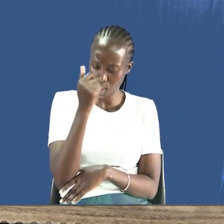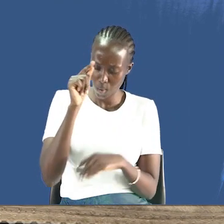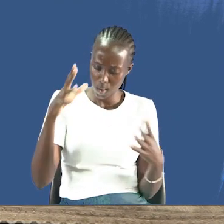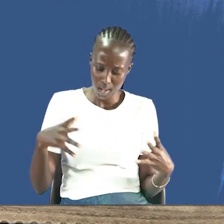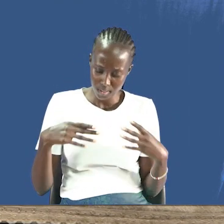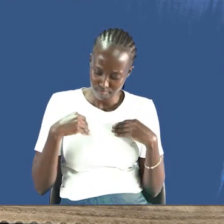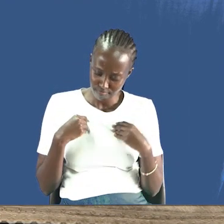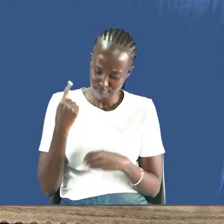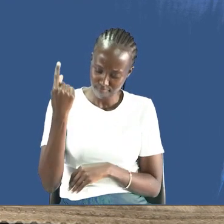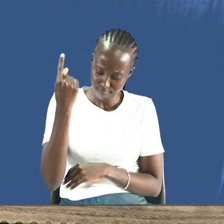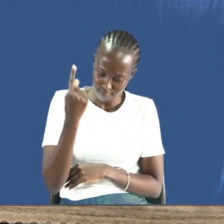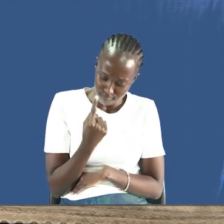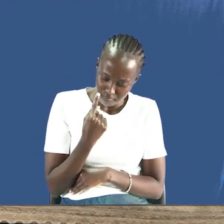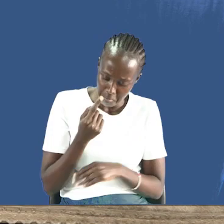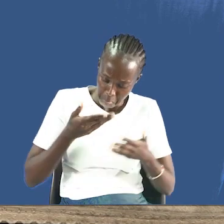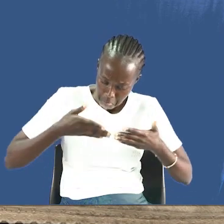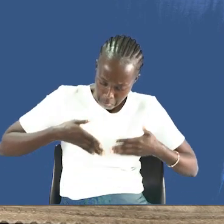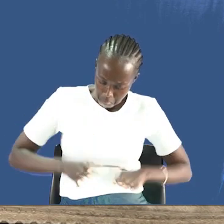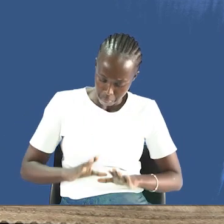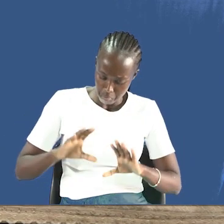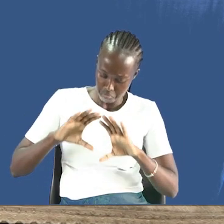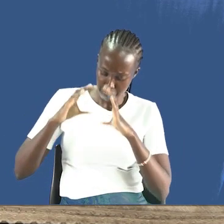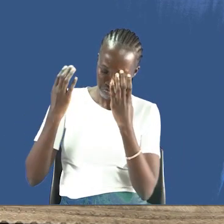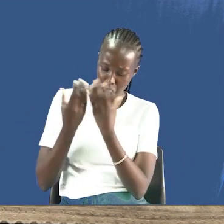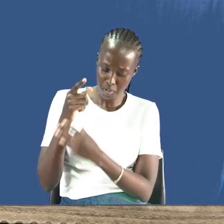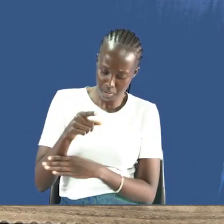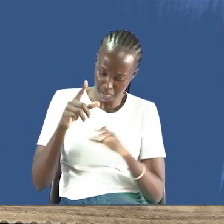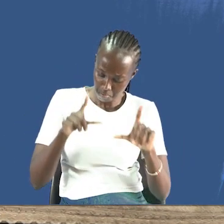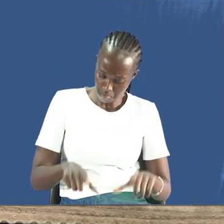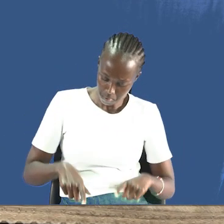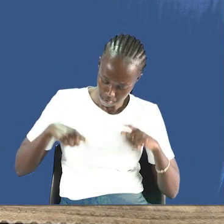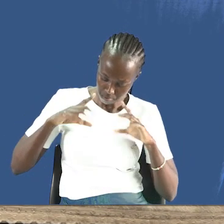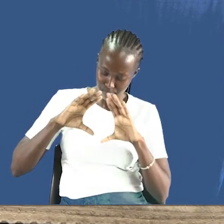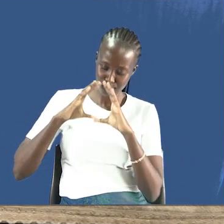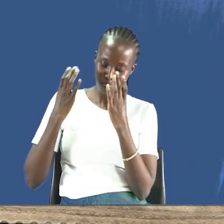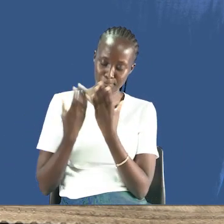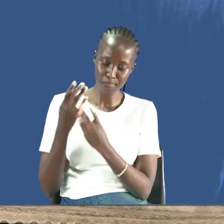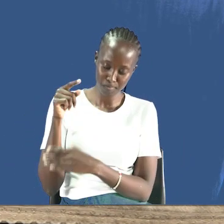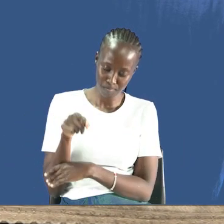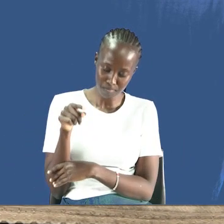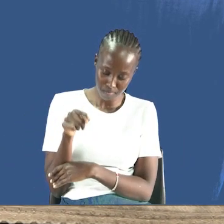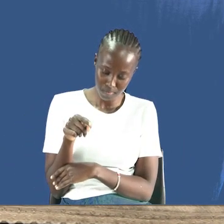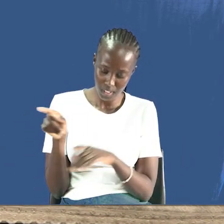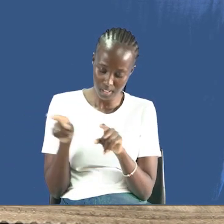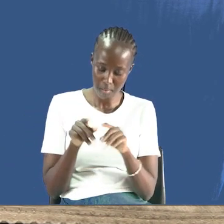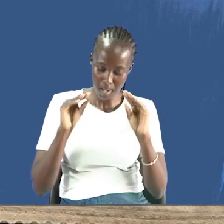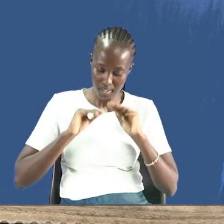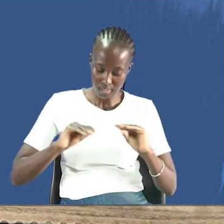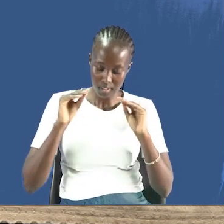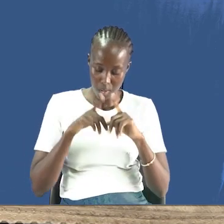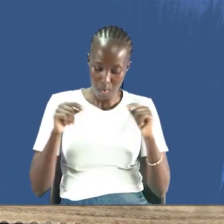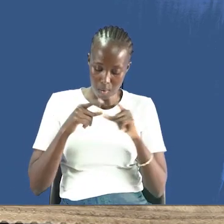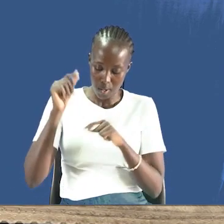to come and be born in this world and live in this world and teach us your